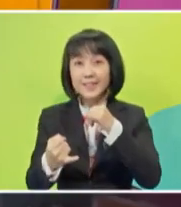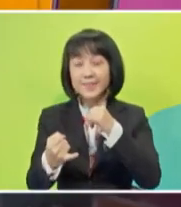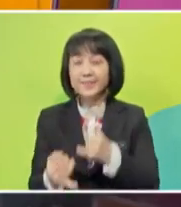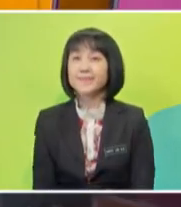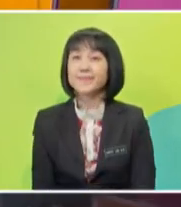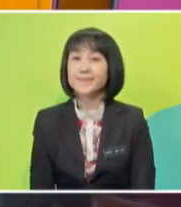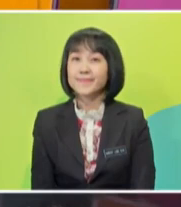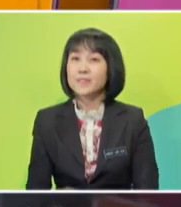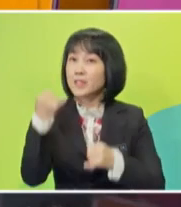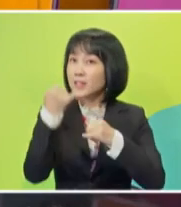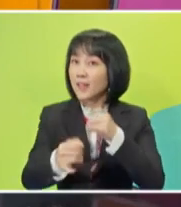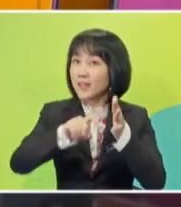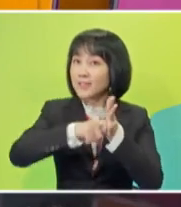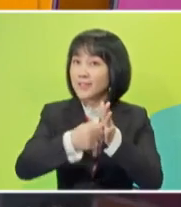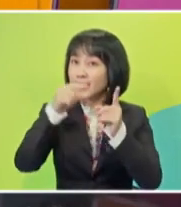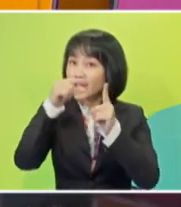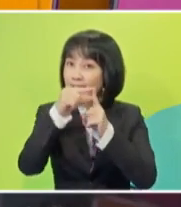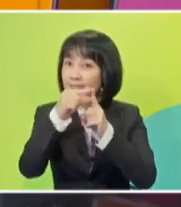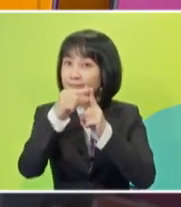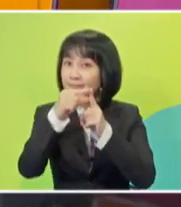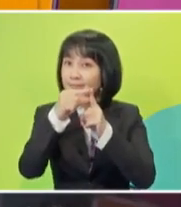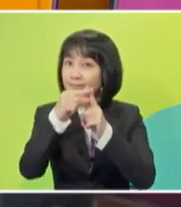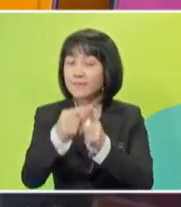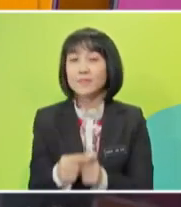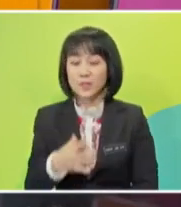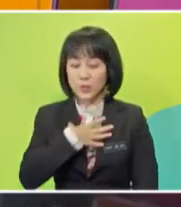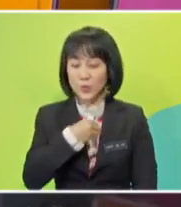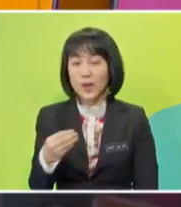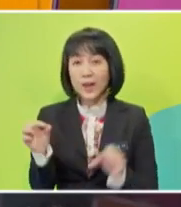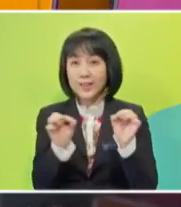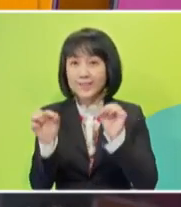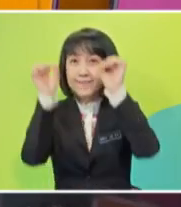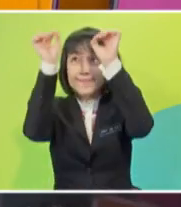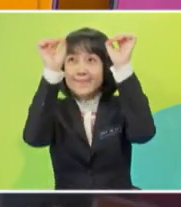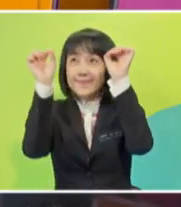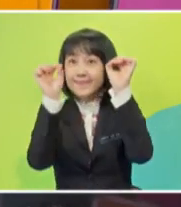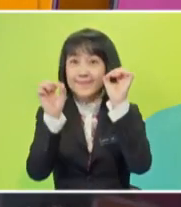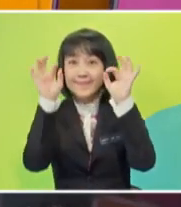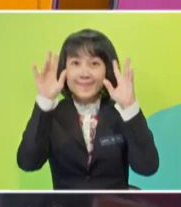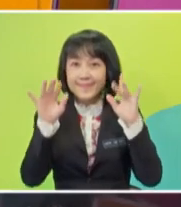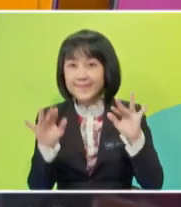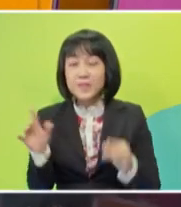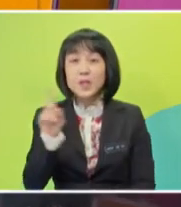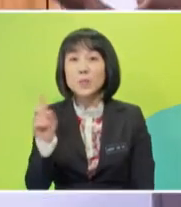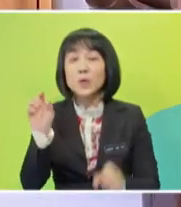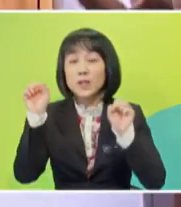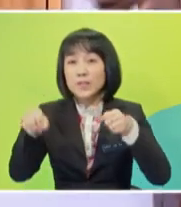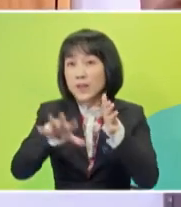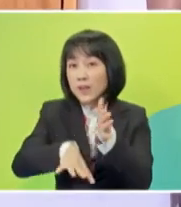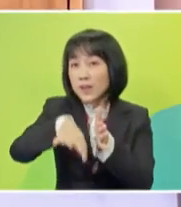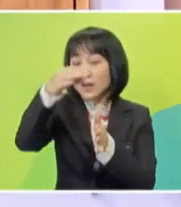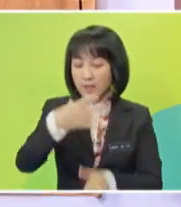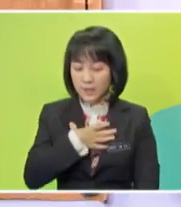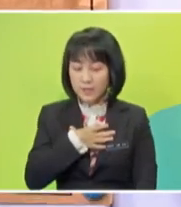Okay, the last keyword that I'm going to give to you. Snow. Snow. Where can you find